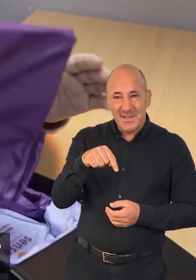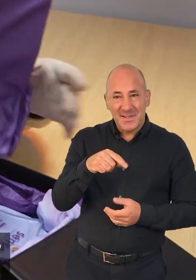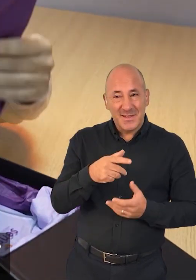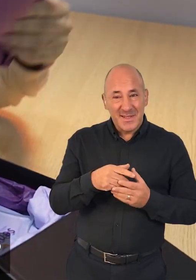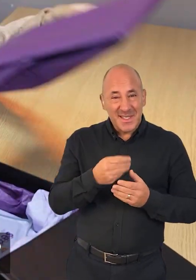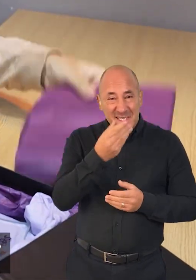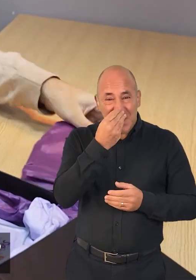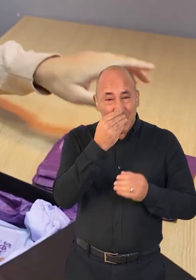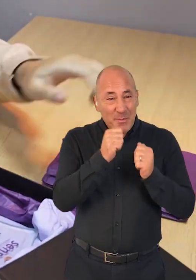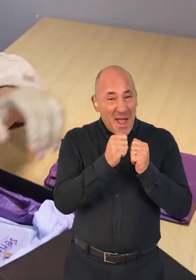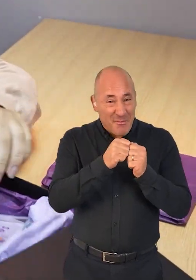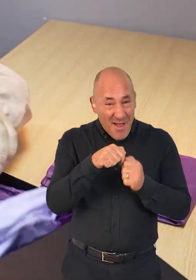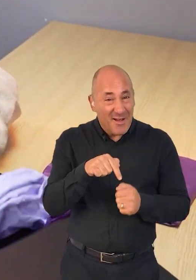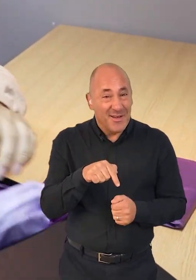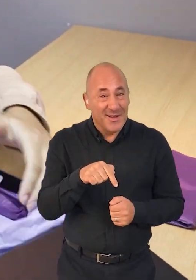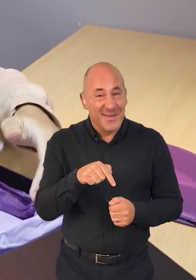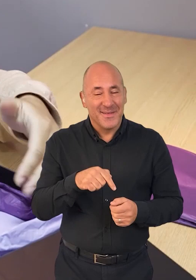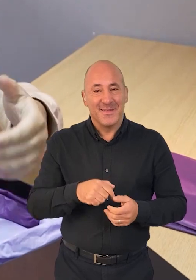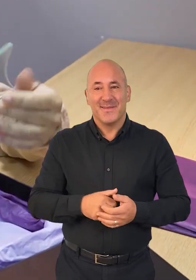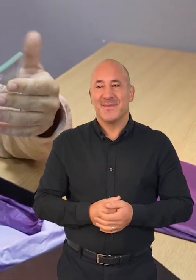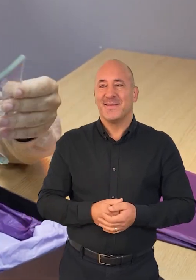That's from tissue people.